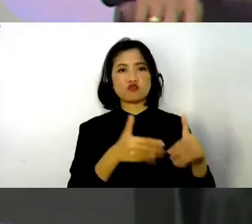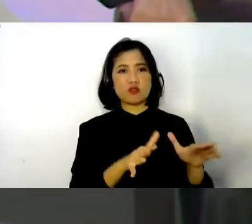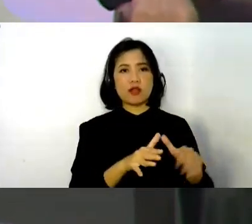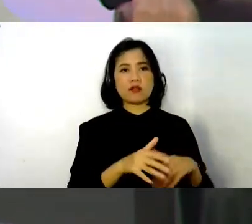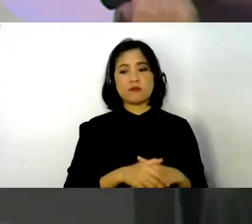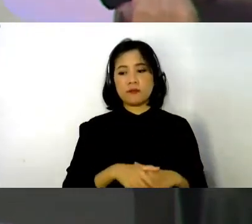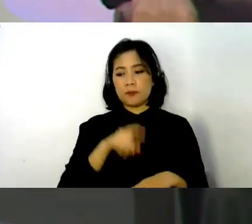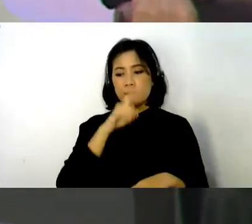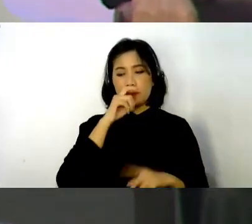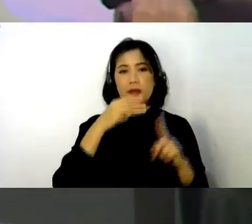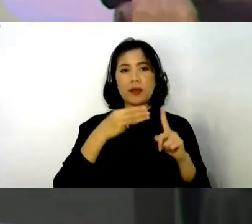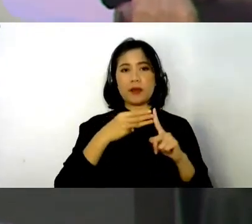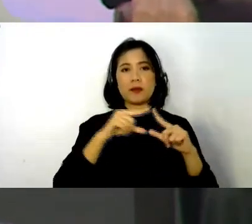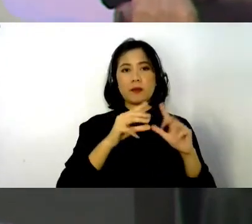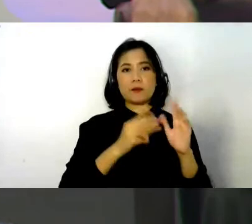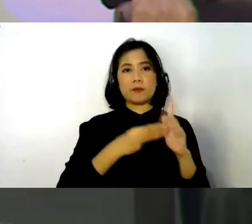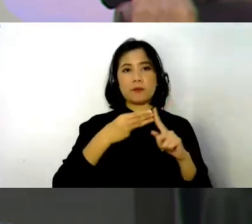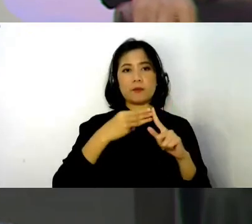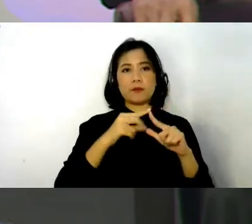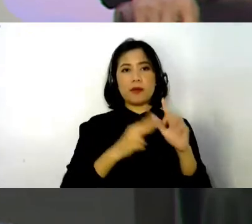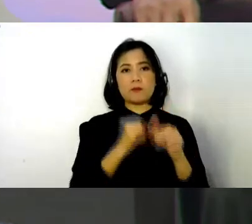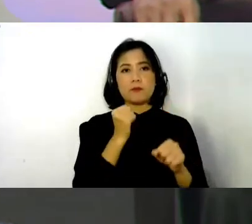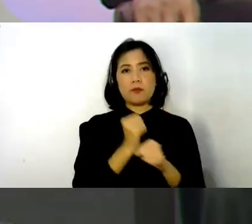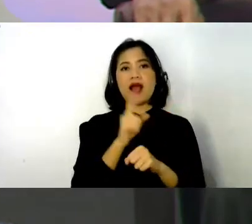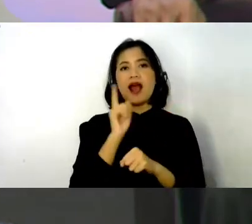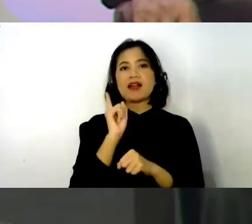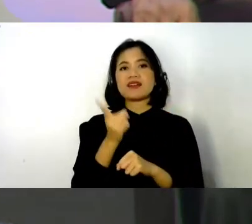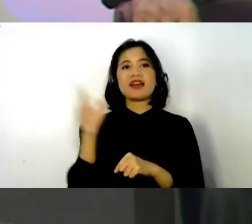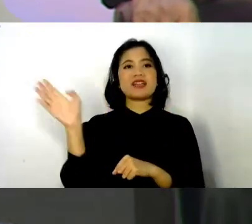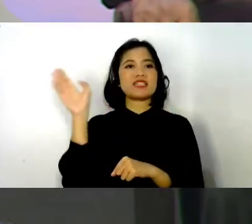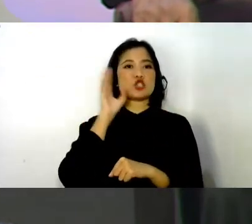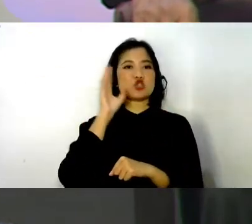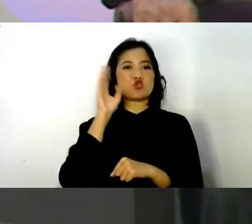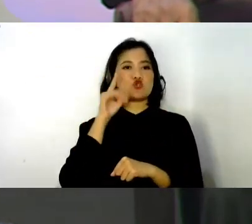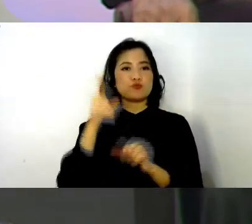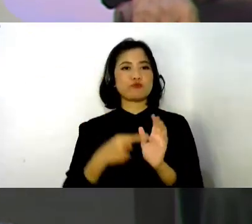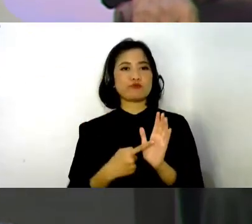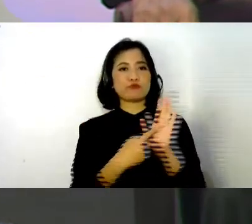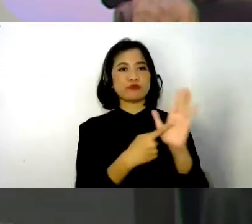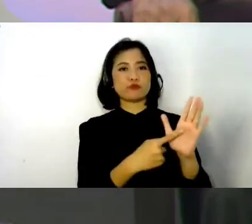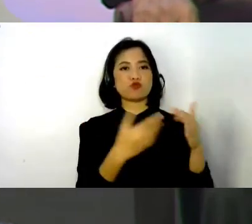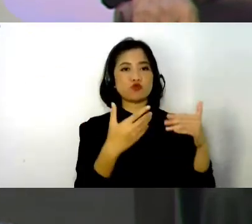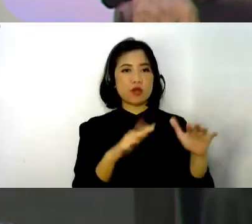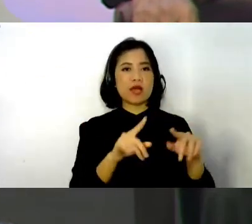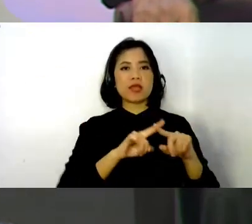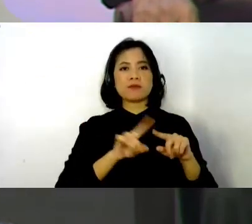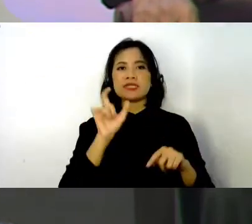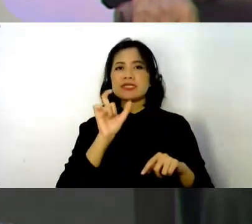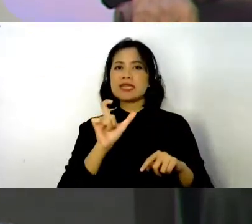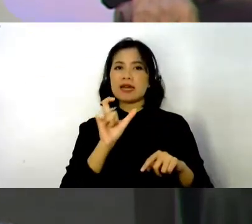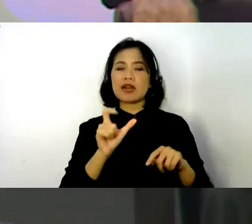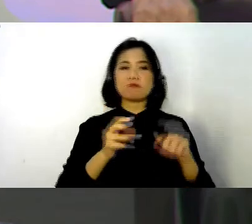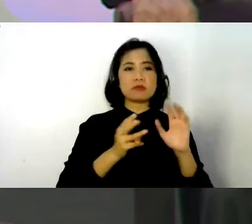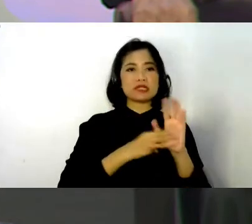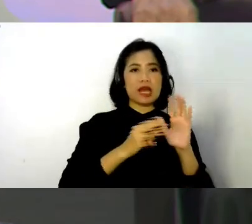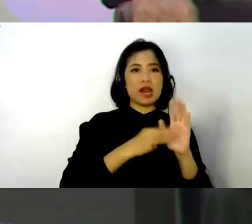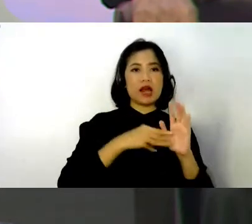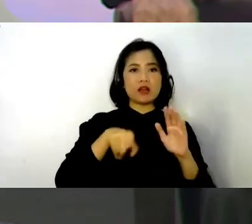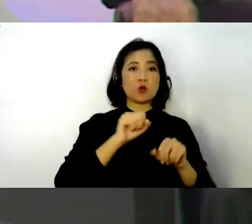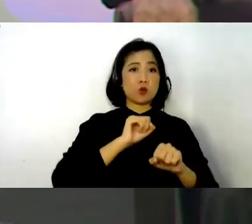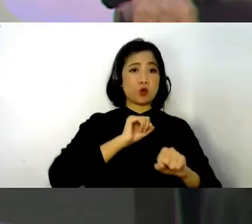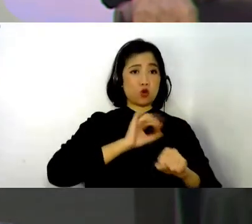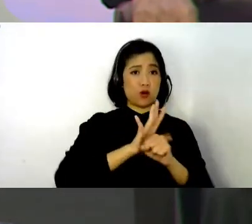I never seen any massive public housing programs in Indonesia, especially in the urban areas.